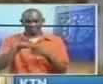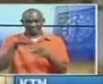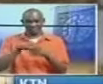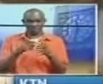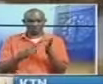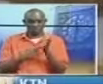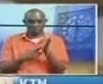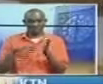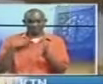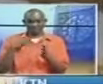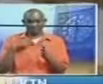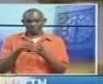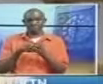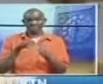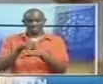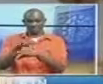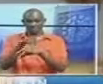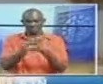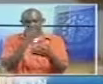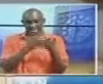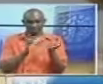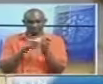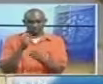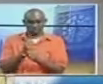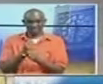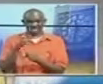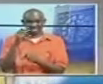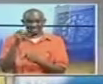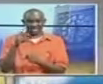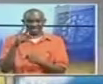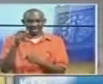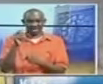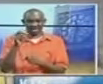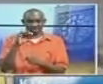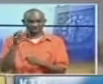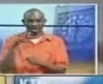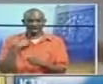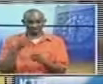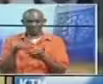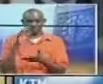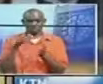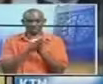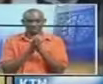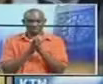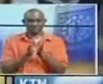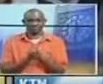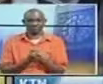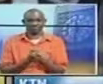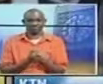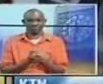to shore up its retail and distribution network. KTN's Michael Karanja has more.